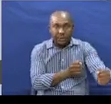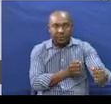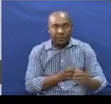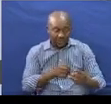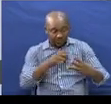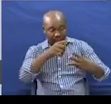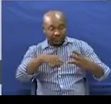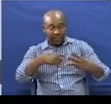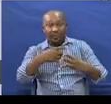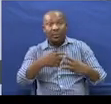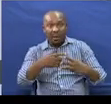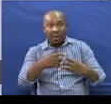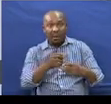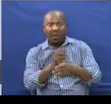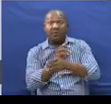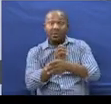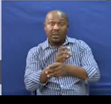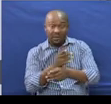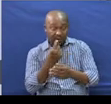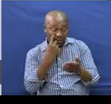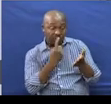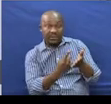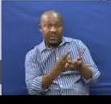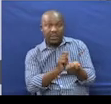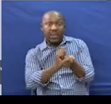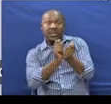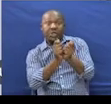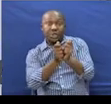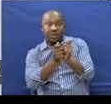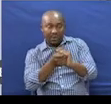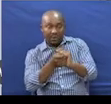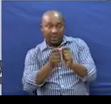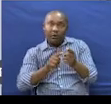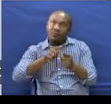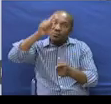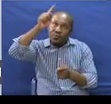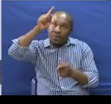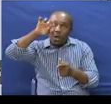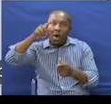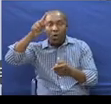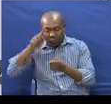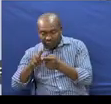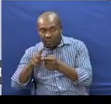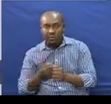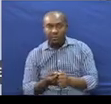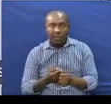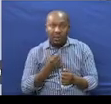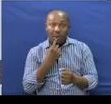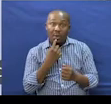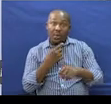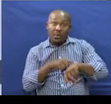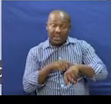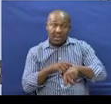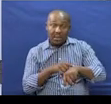make human populations to change over time. So when I said birth rates, here are highly